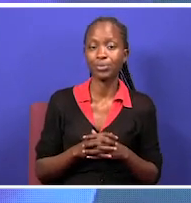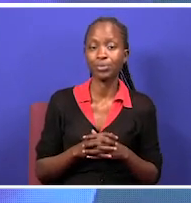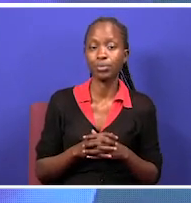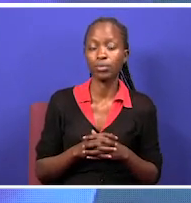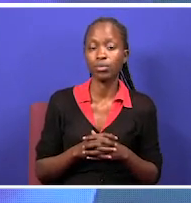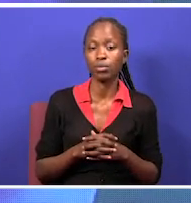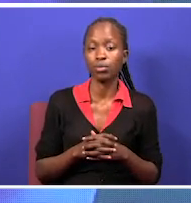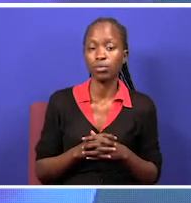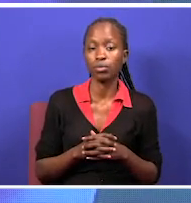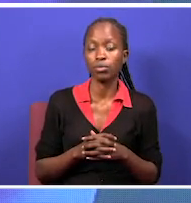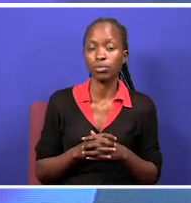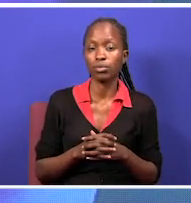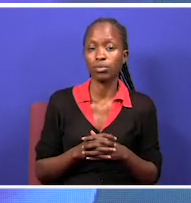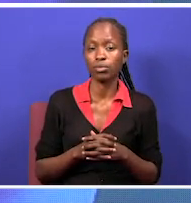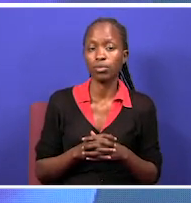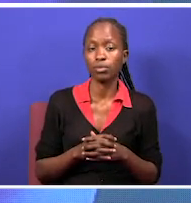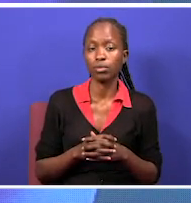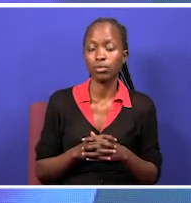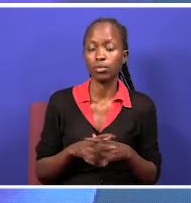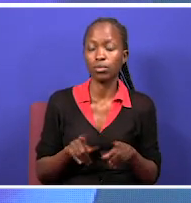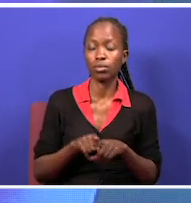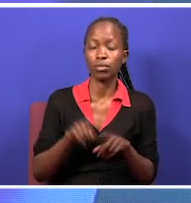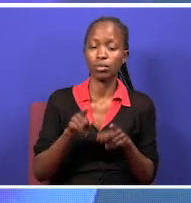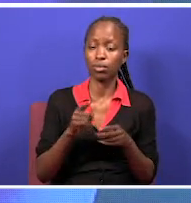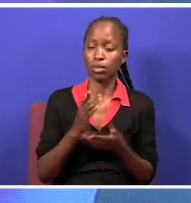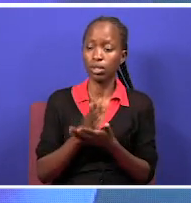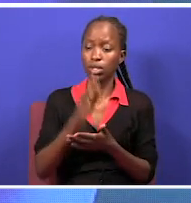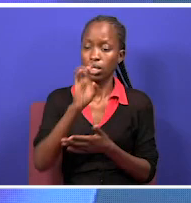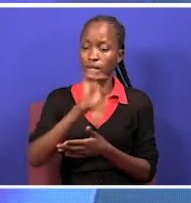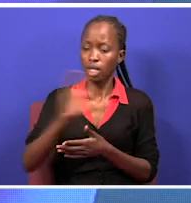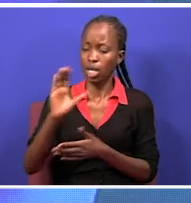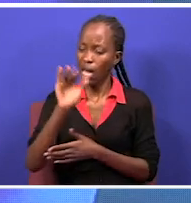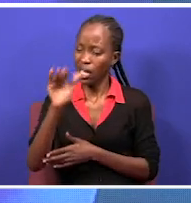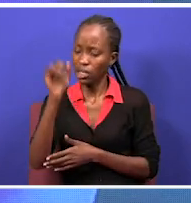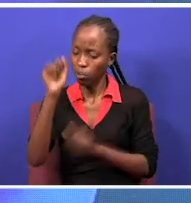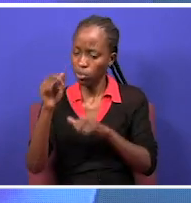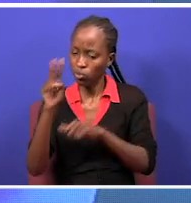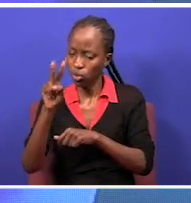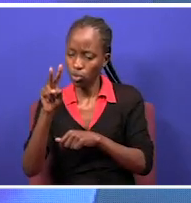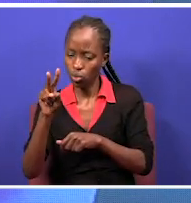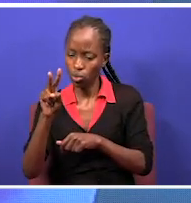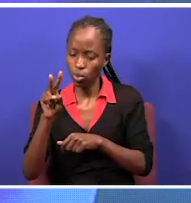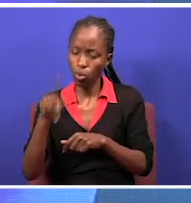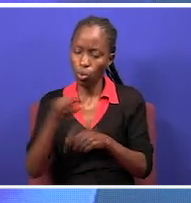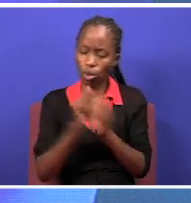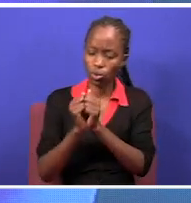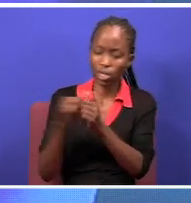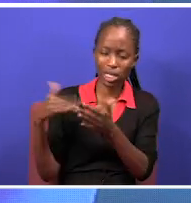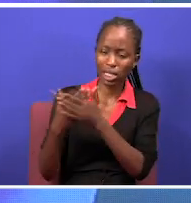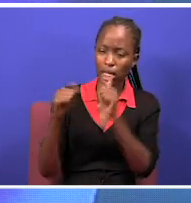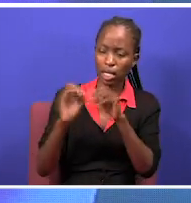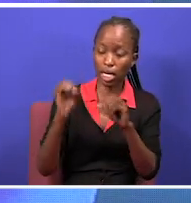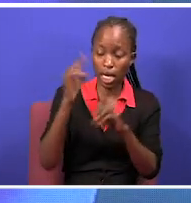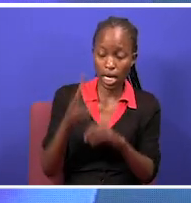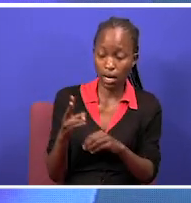And indeed, doesn't it say, is it Ecclesiastes, can two walk together unless they be agreed? So whether it's a couple or